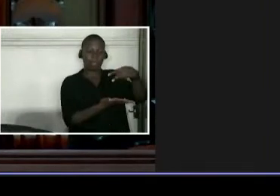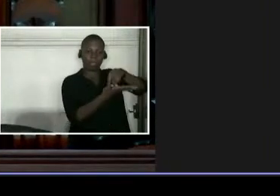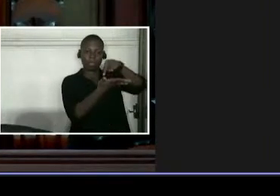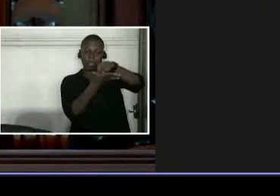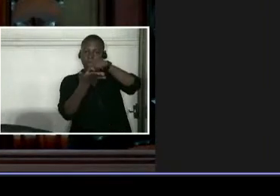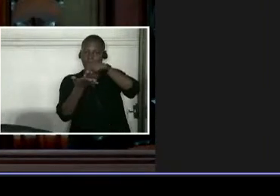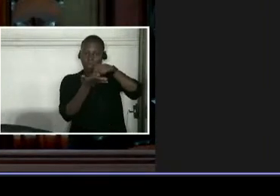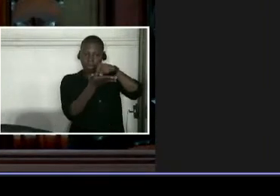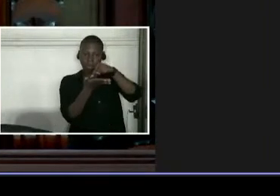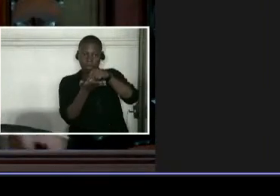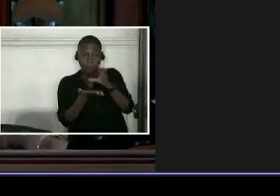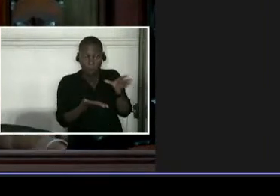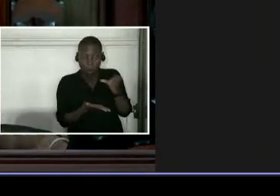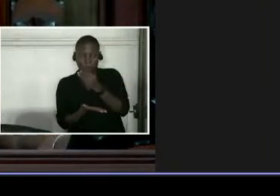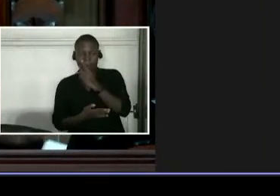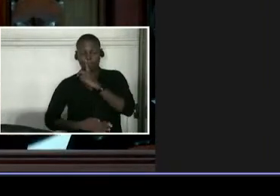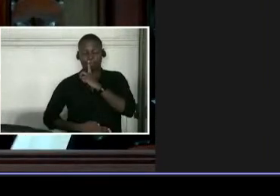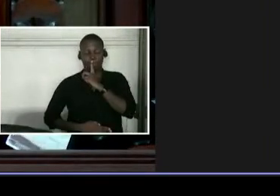a silent prayer?